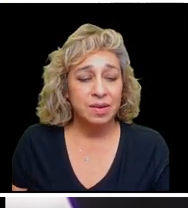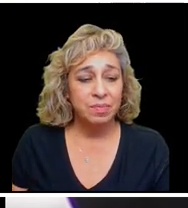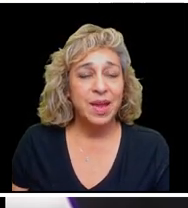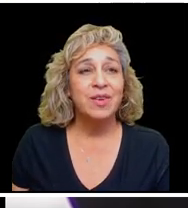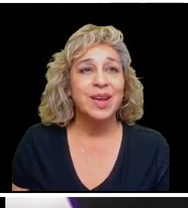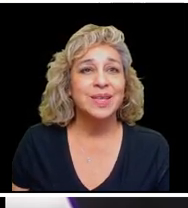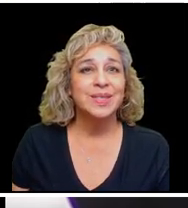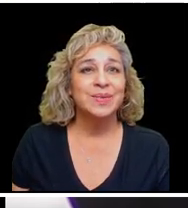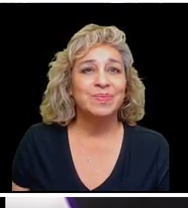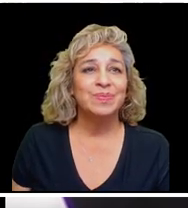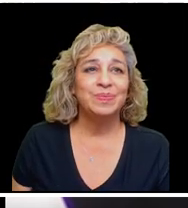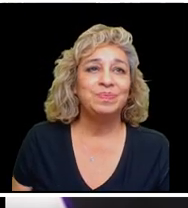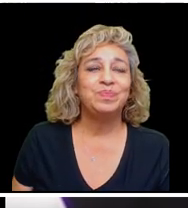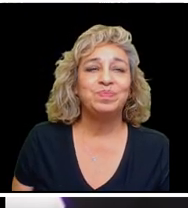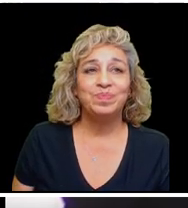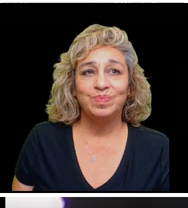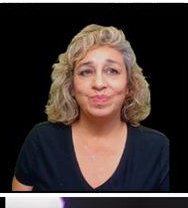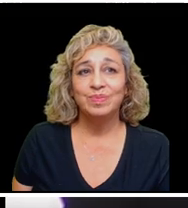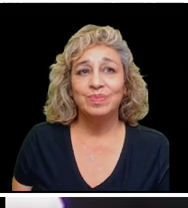areas